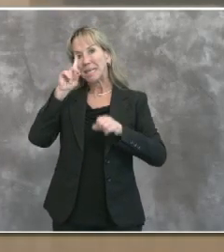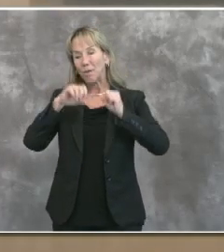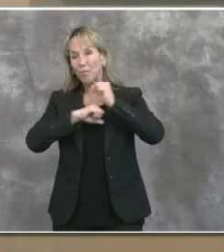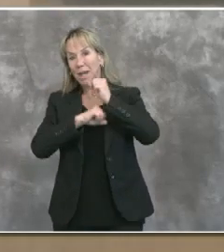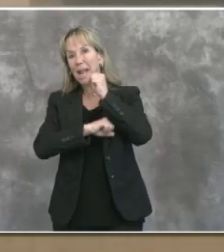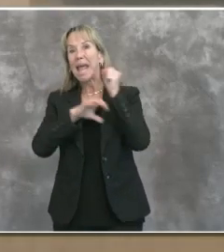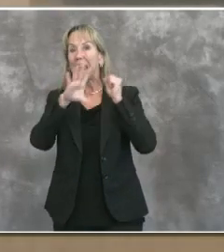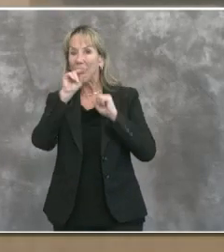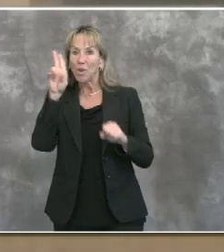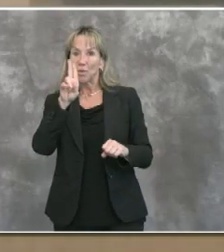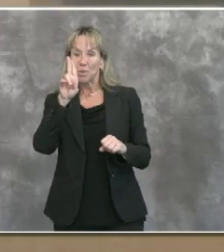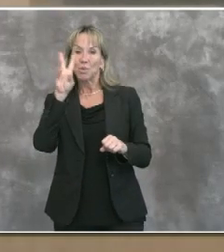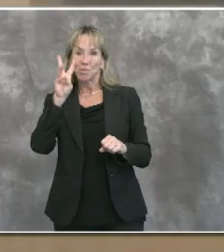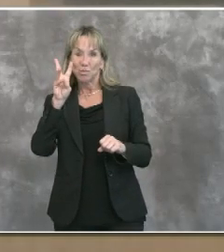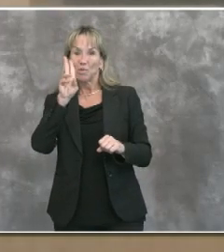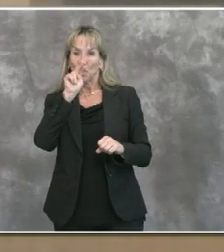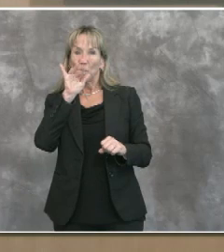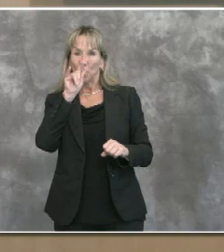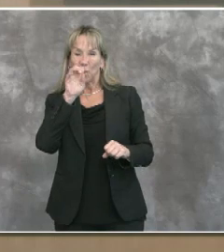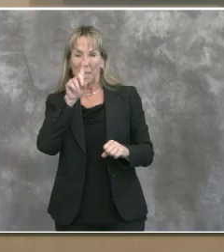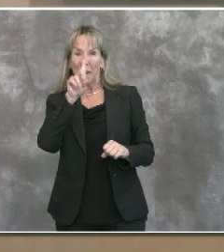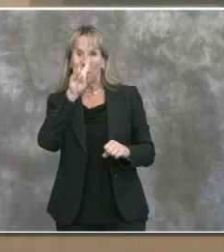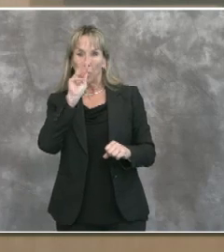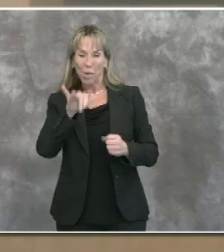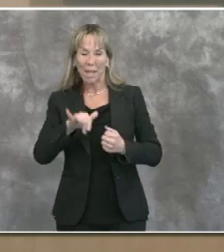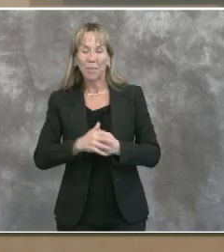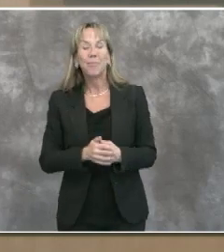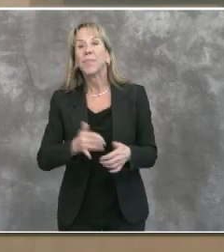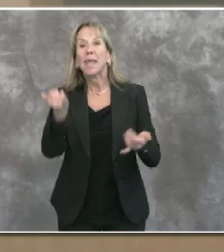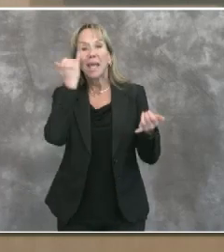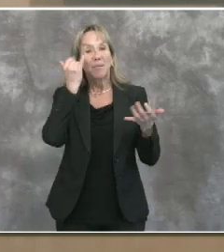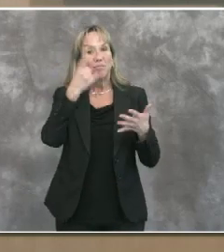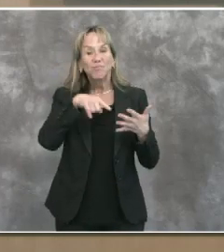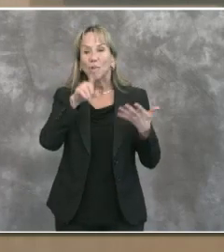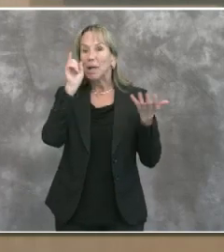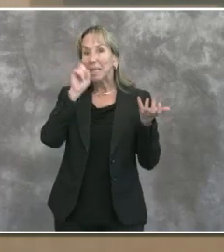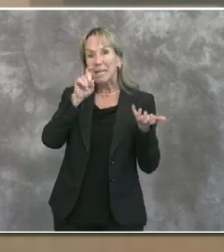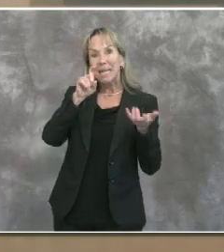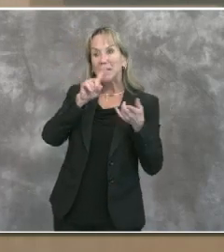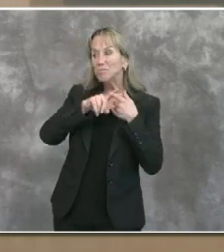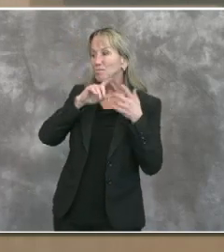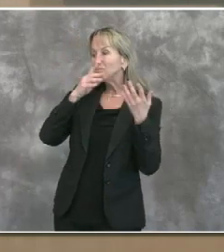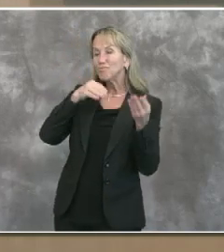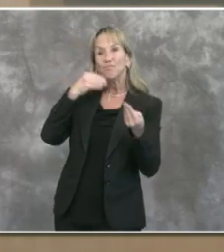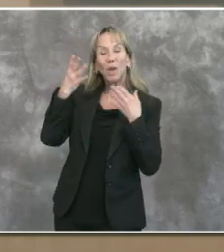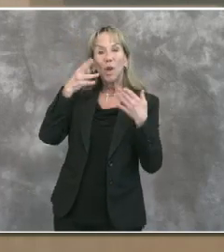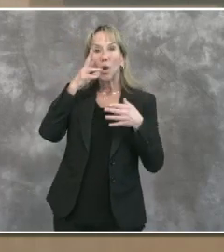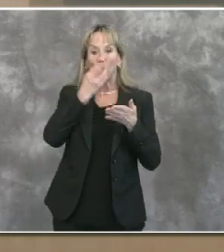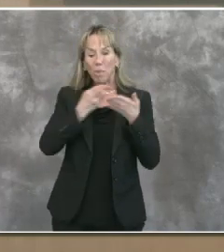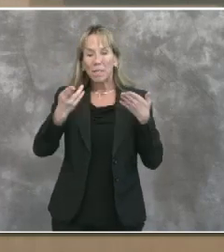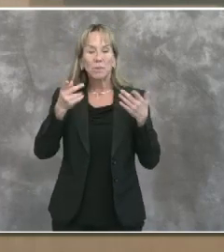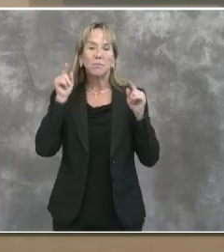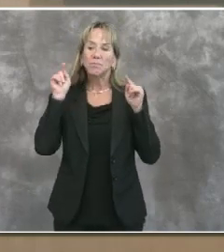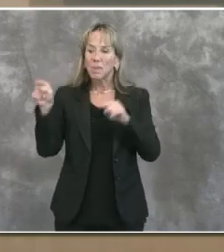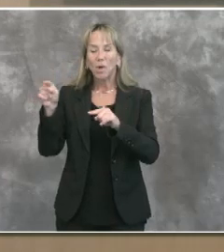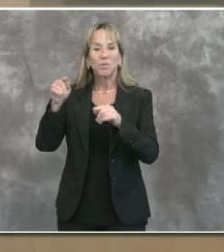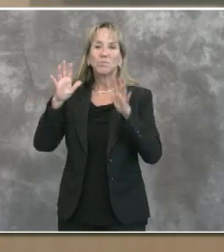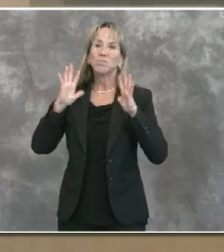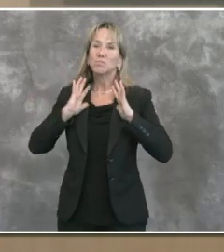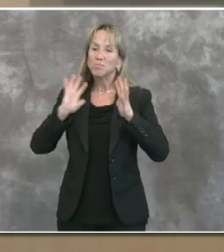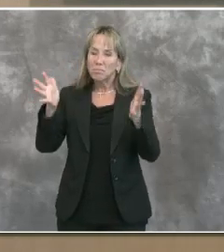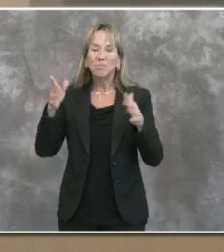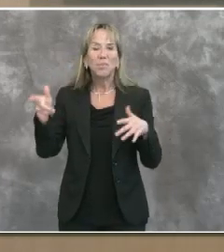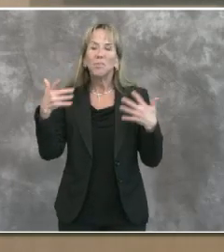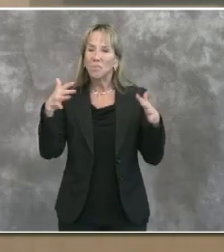have some resources to give, I can't think of a better resource to be able to provide those dollars that get to workers who